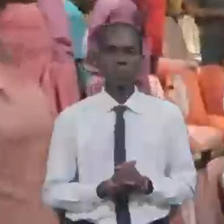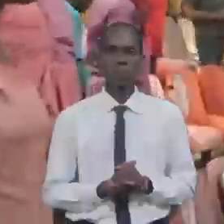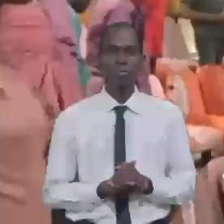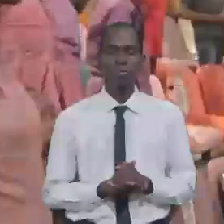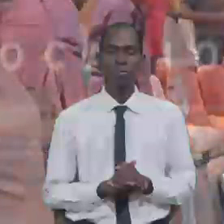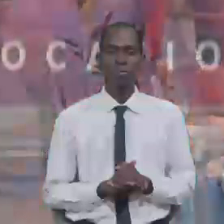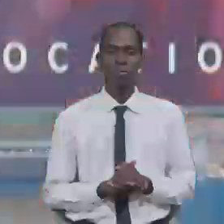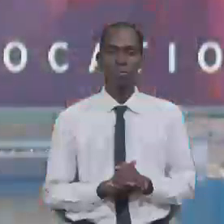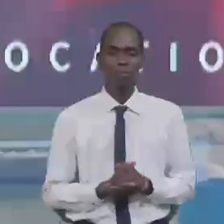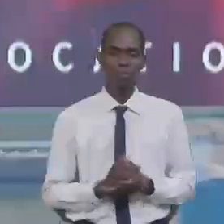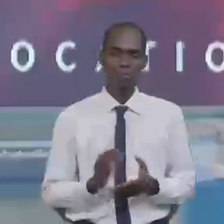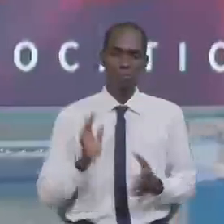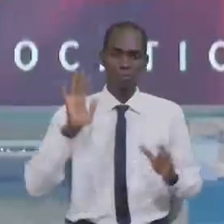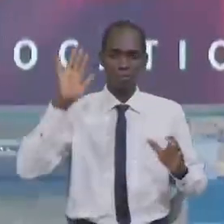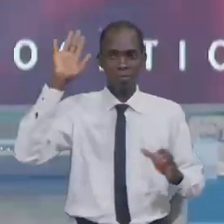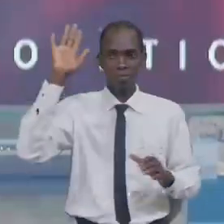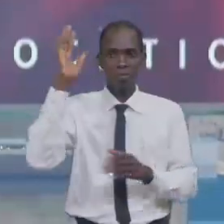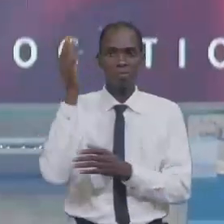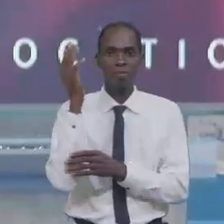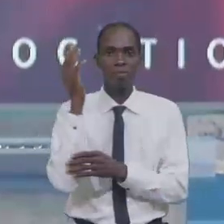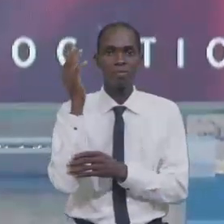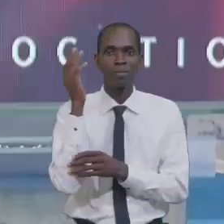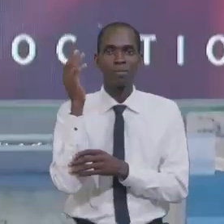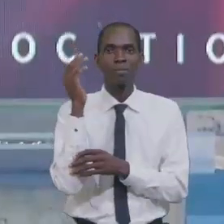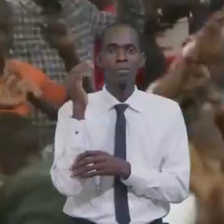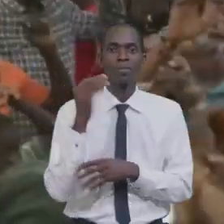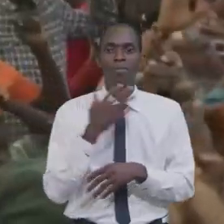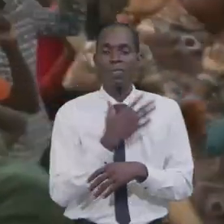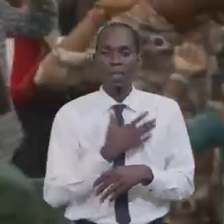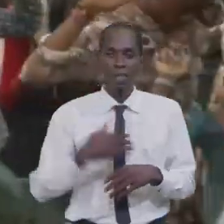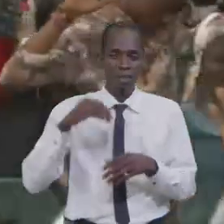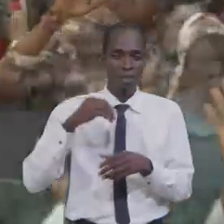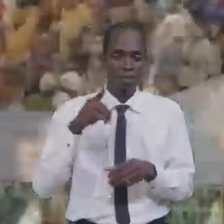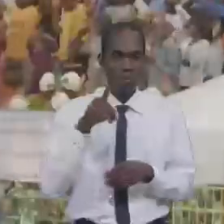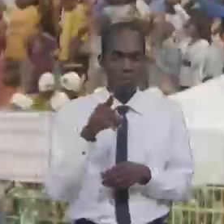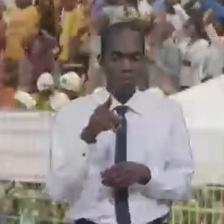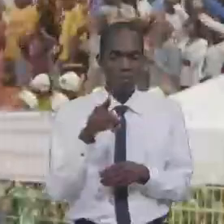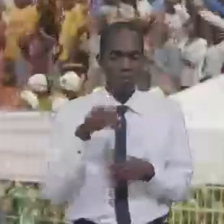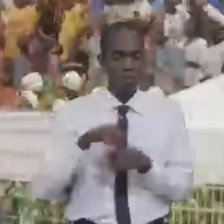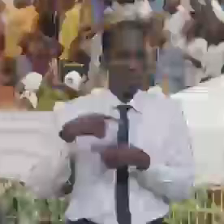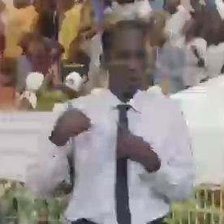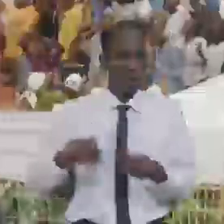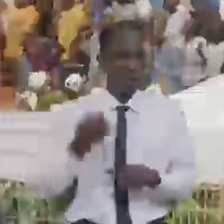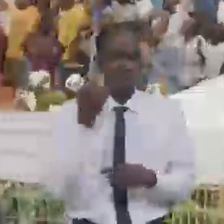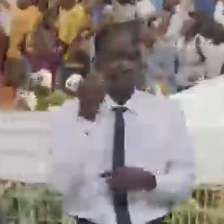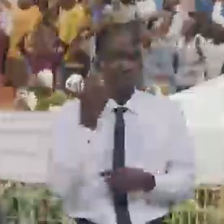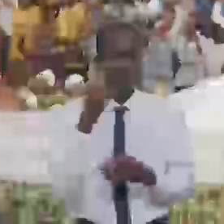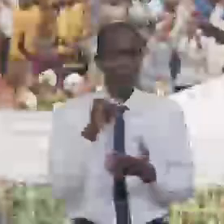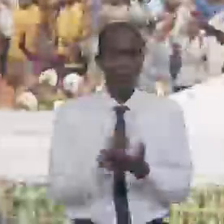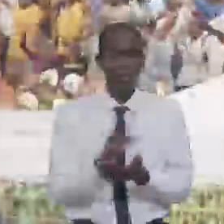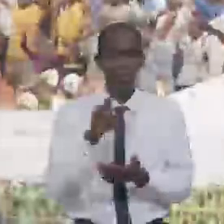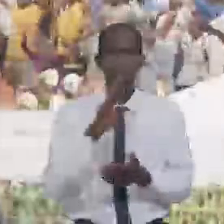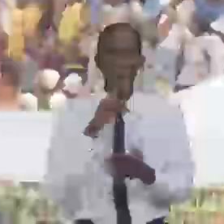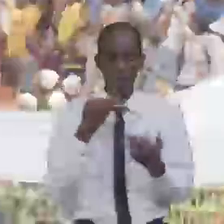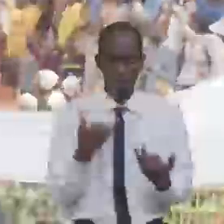Raise up your hand. And then in your heart, understand, you are different from today.